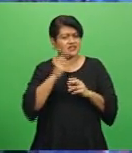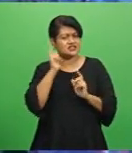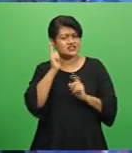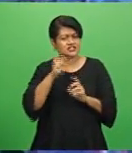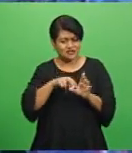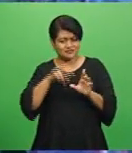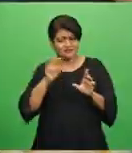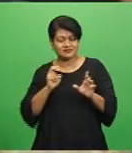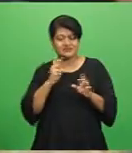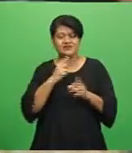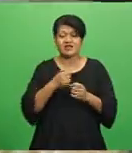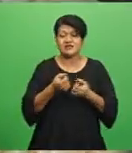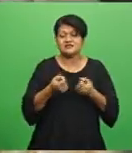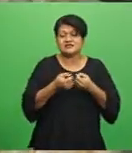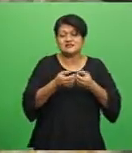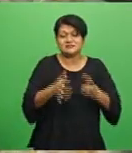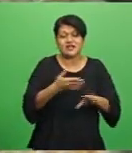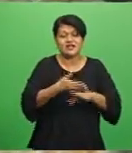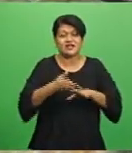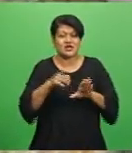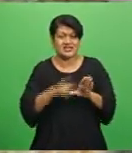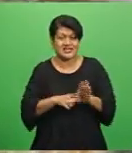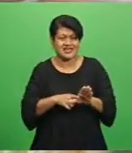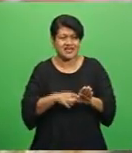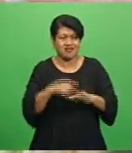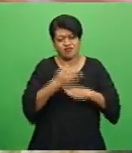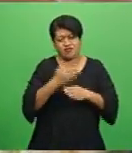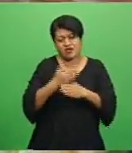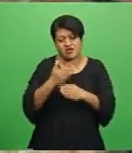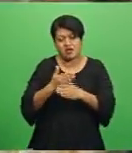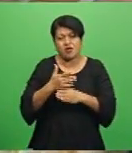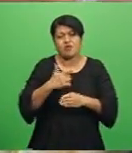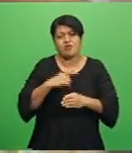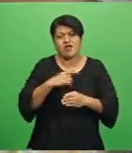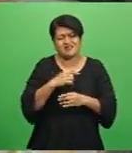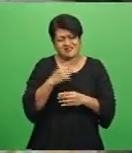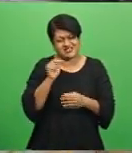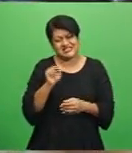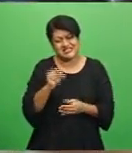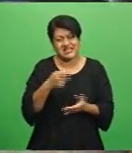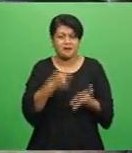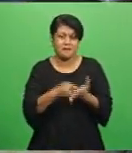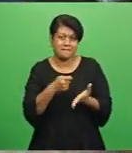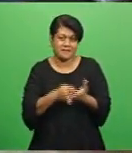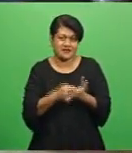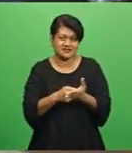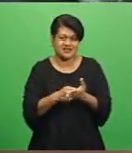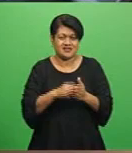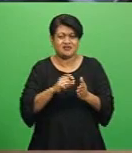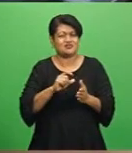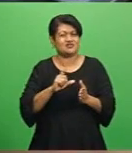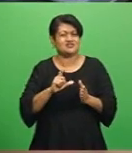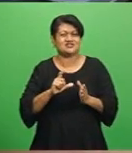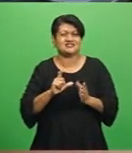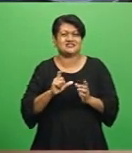those spending their New Year at work as she tries to make ends meet. Since we are having a very tough economic depression all throughout